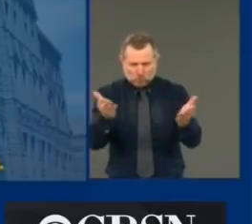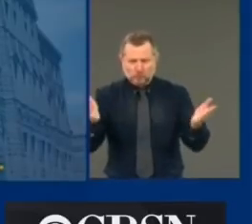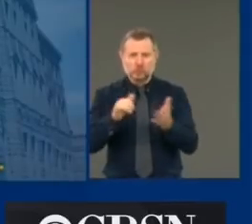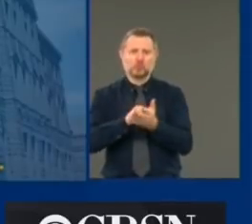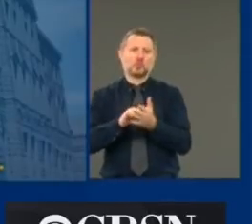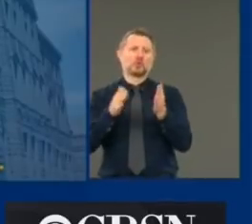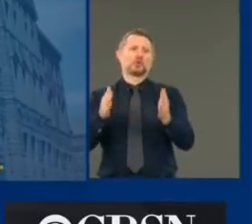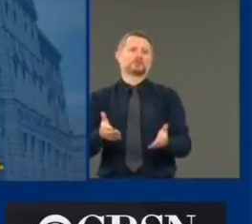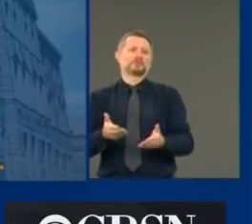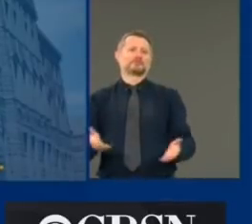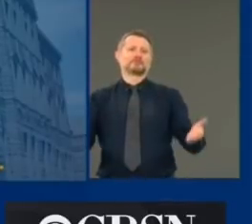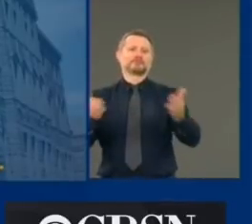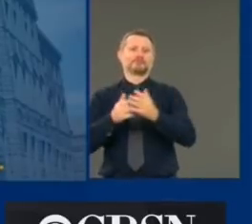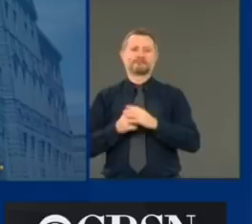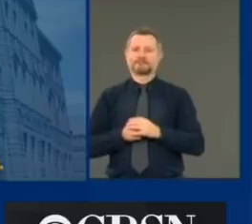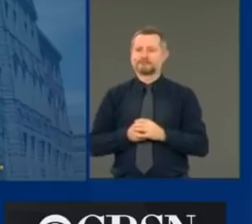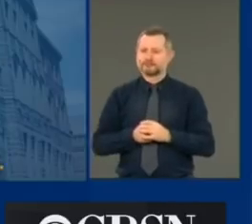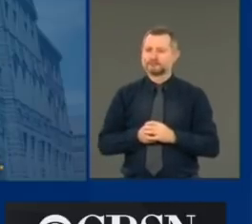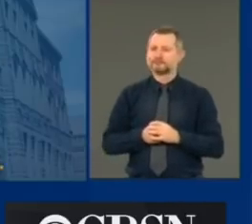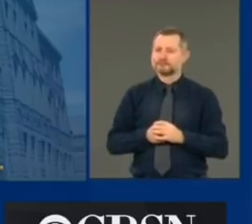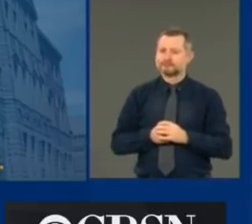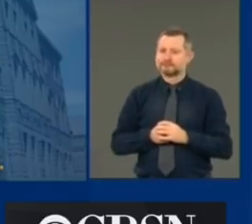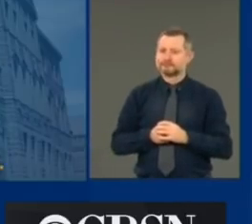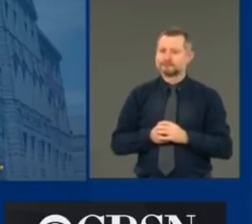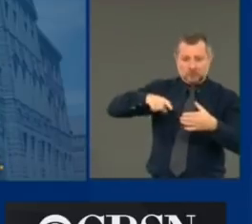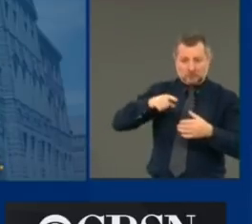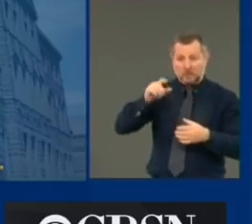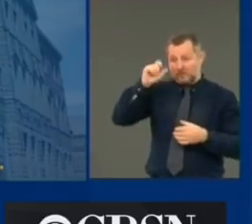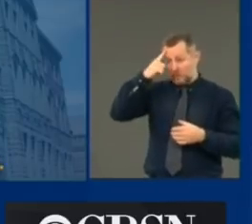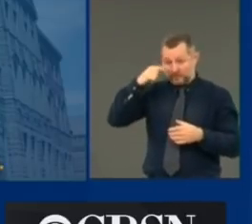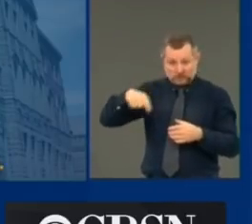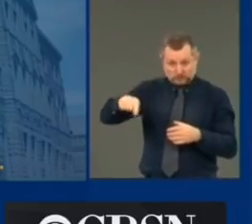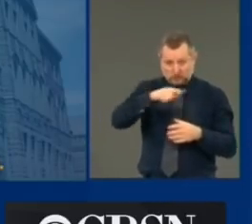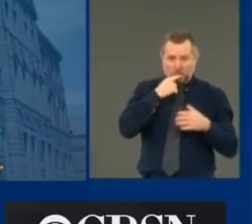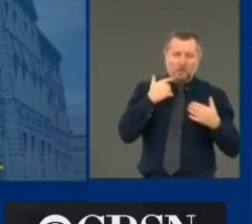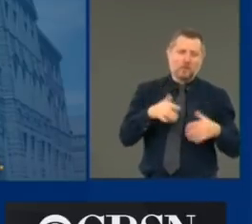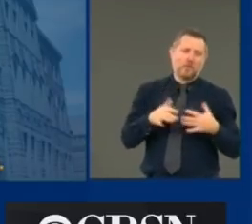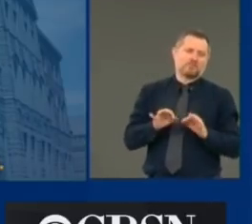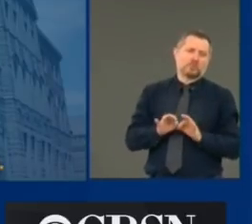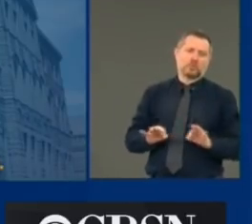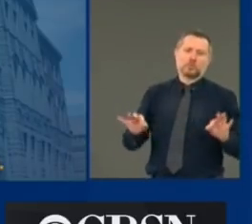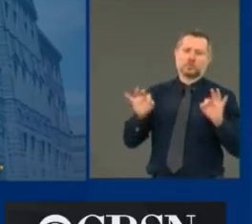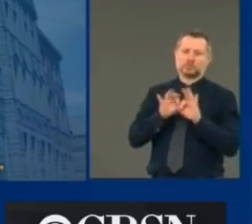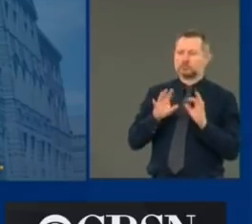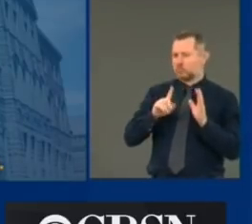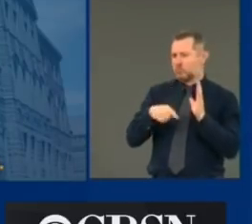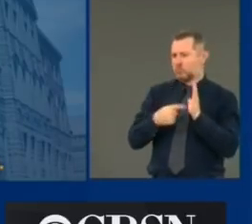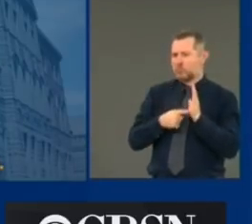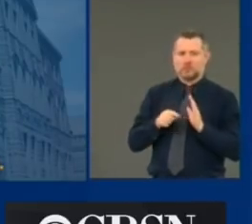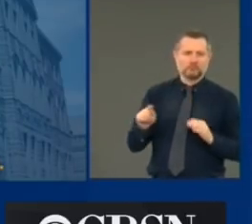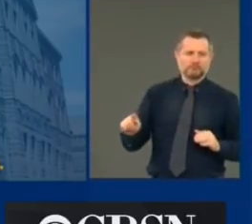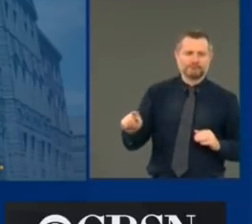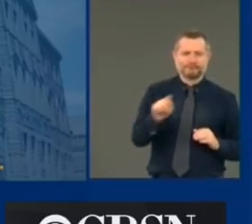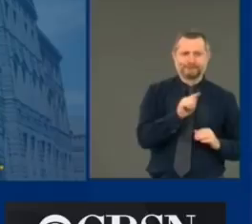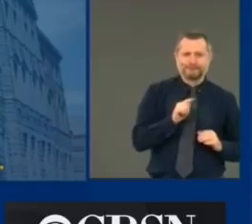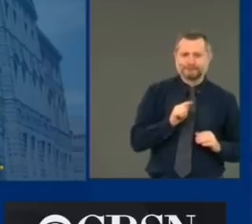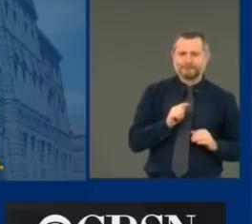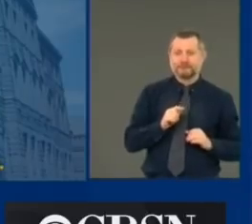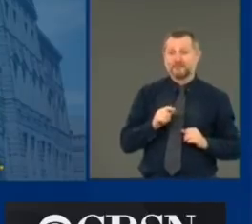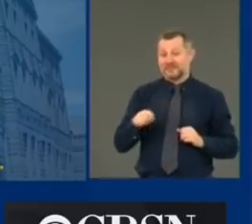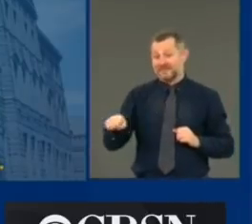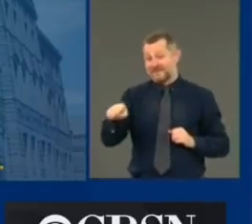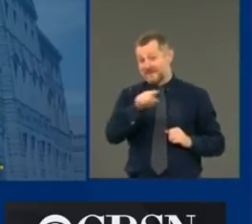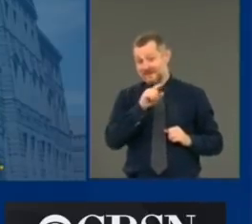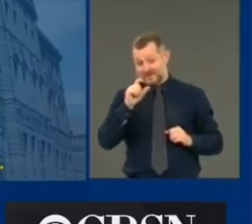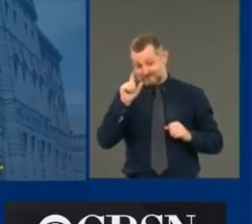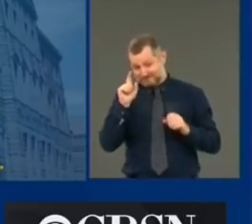else. For local governments, role here, and they have to do it. The local governments have